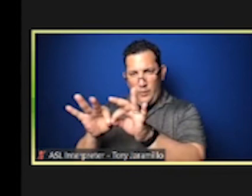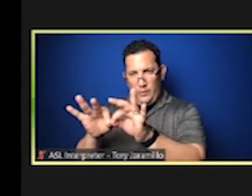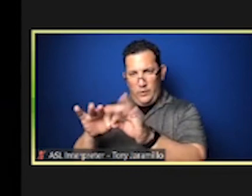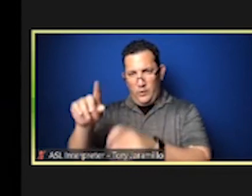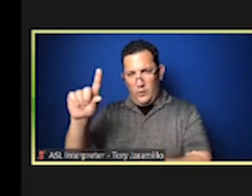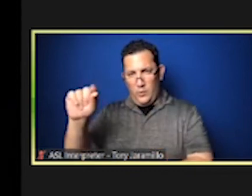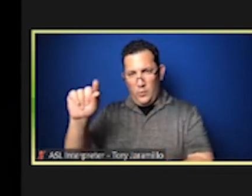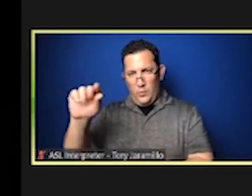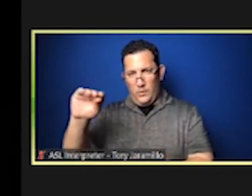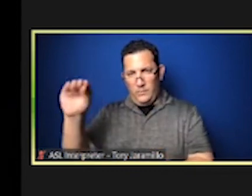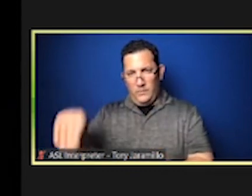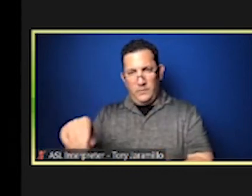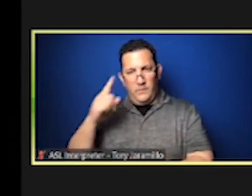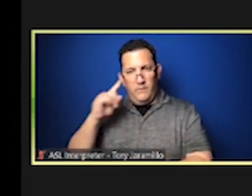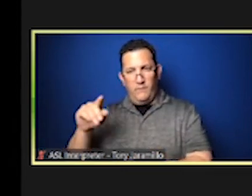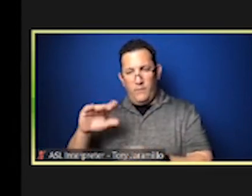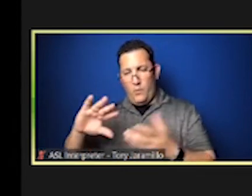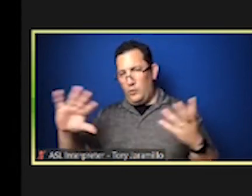grade.